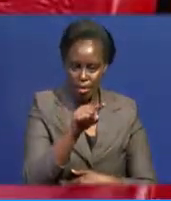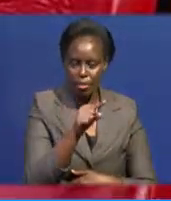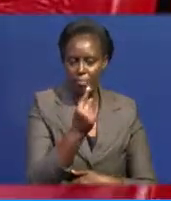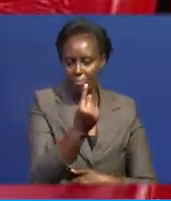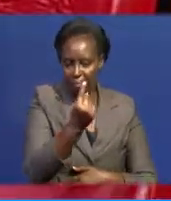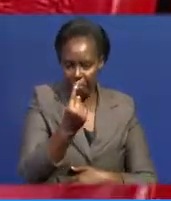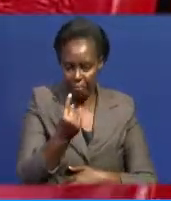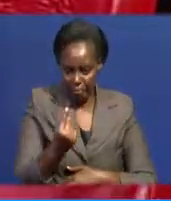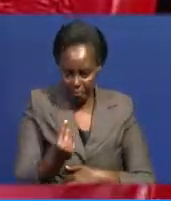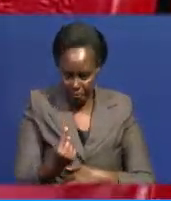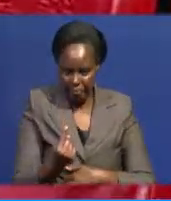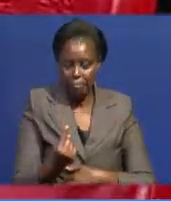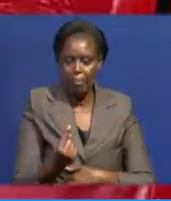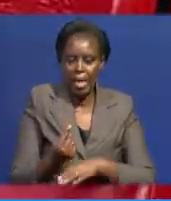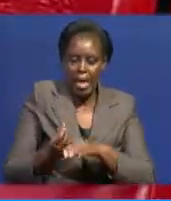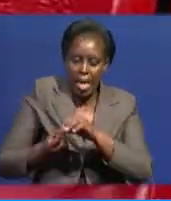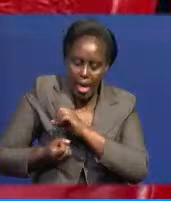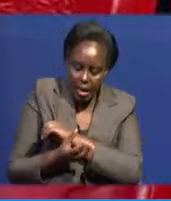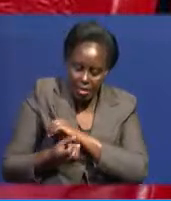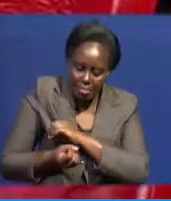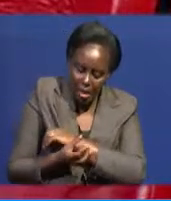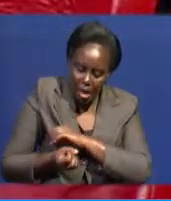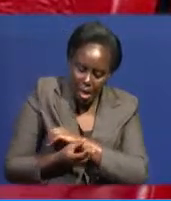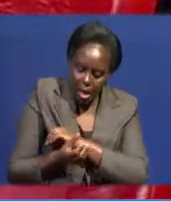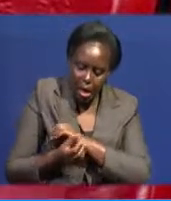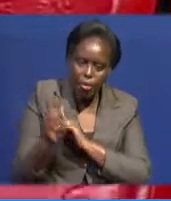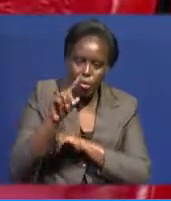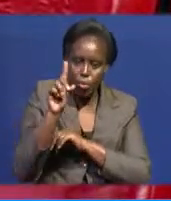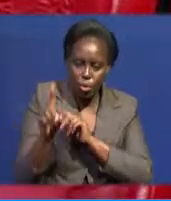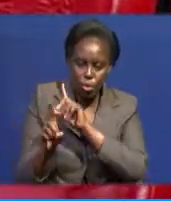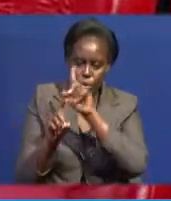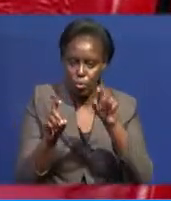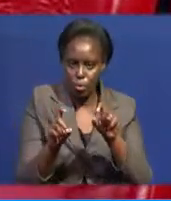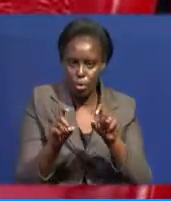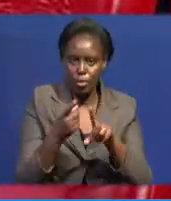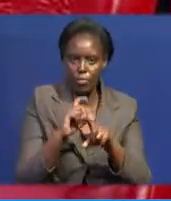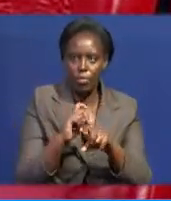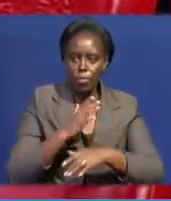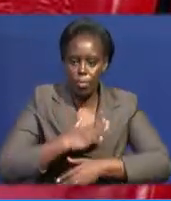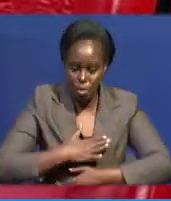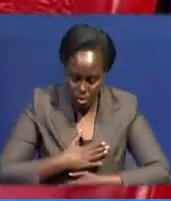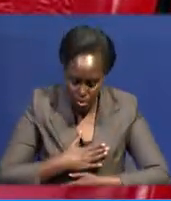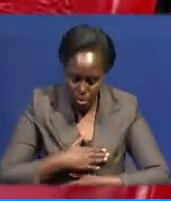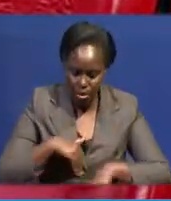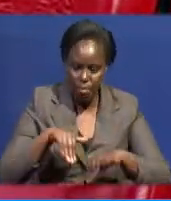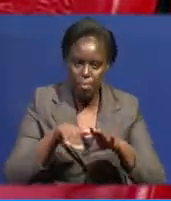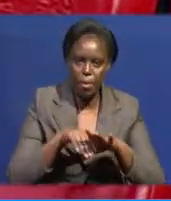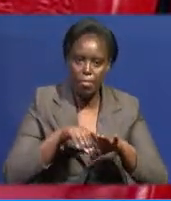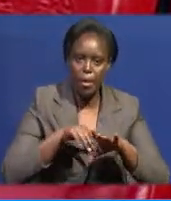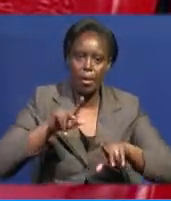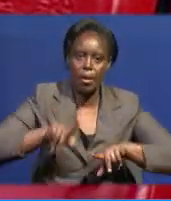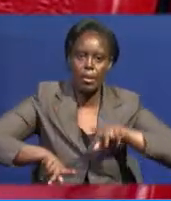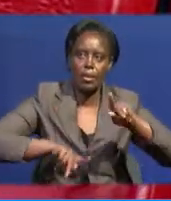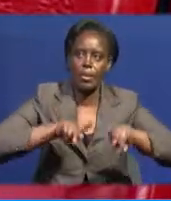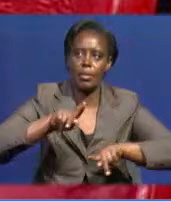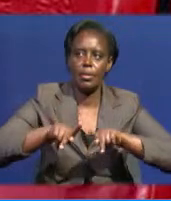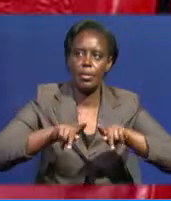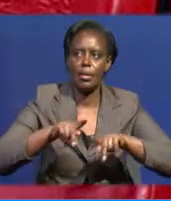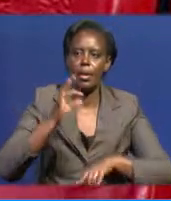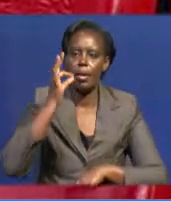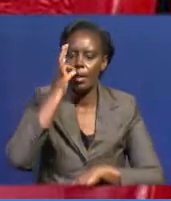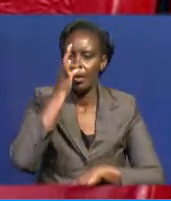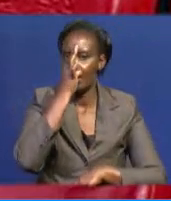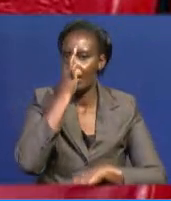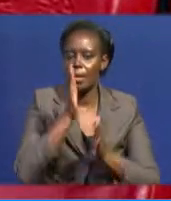and well explanation of the questions that were raised by Senator for Kirinyaga. Nyeri and